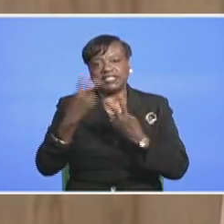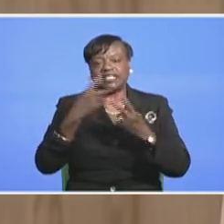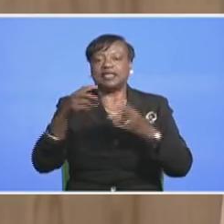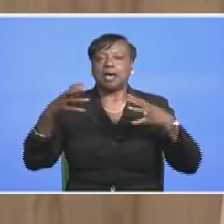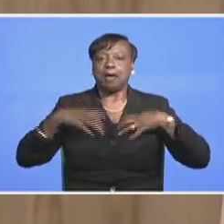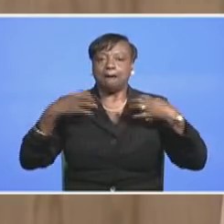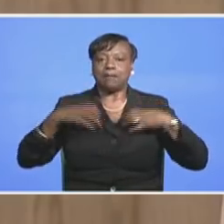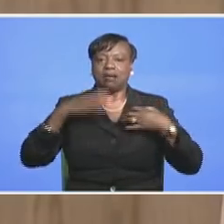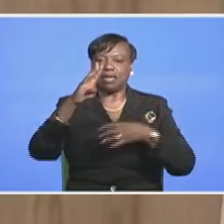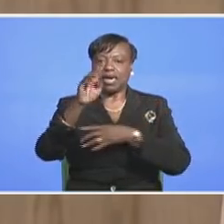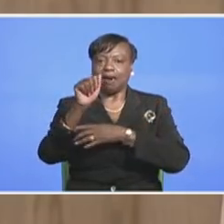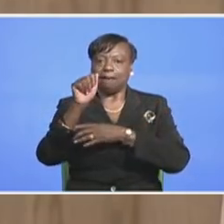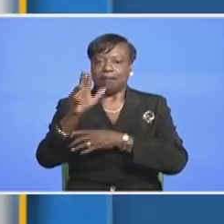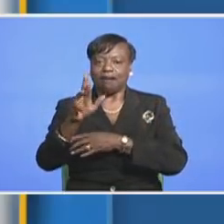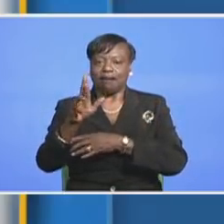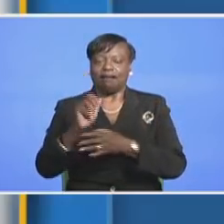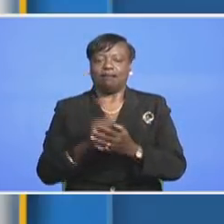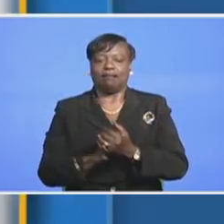ZNS Network News.